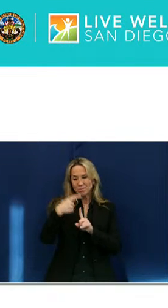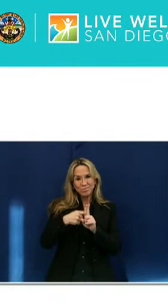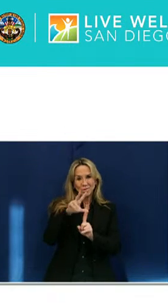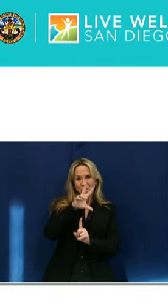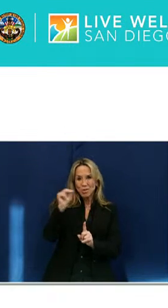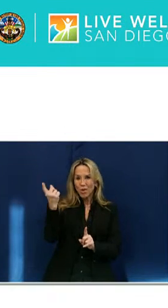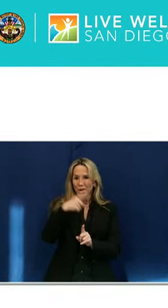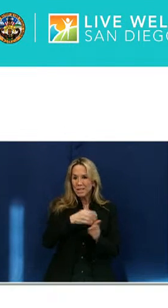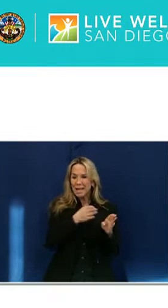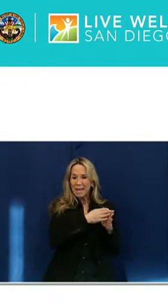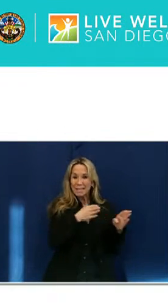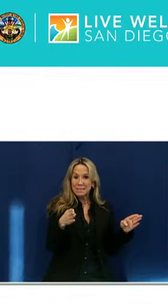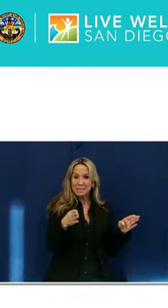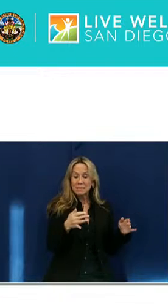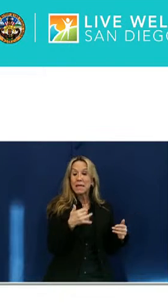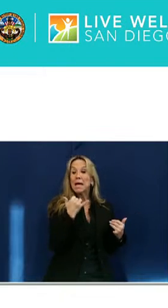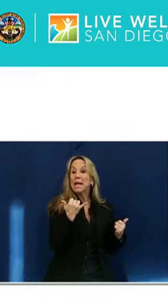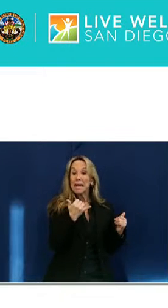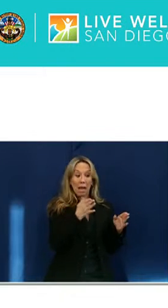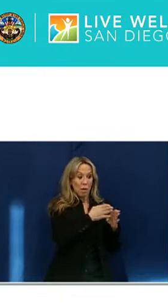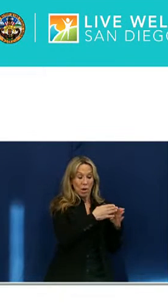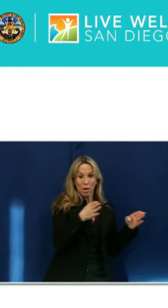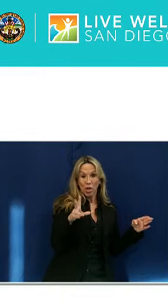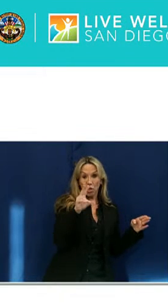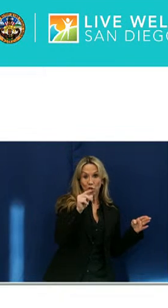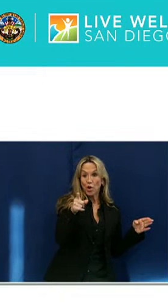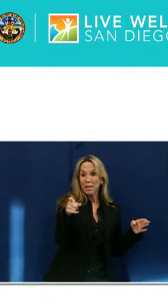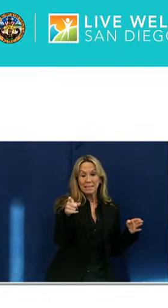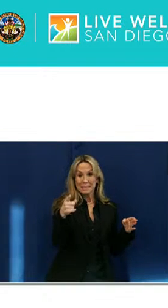two slides show 14 days. So from